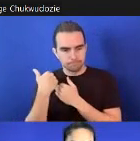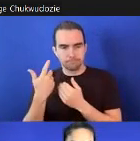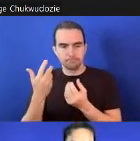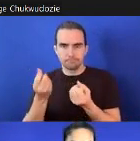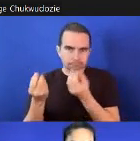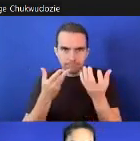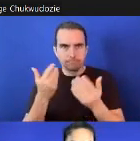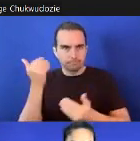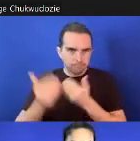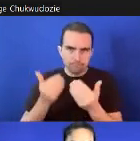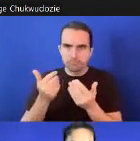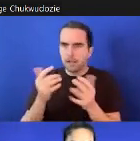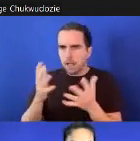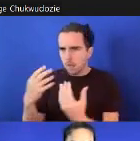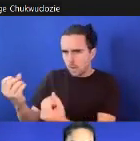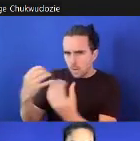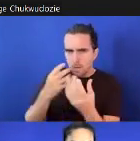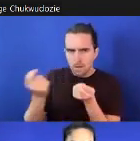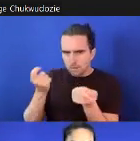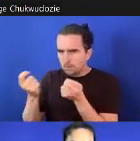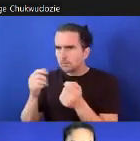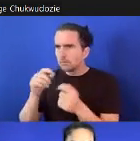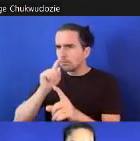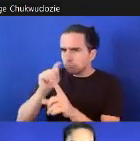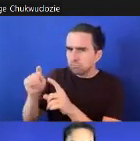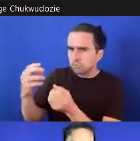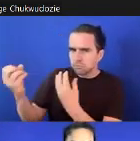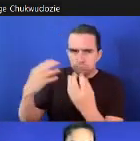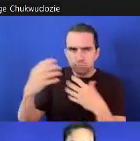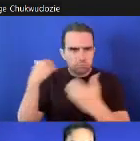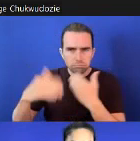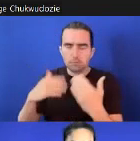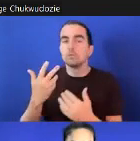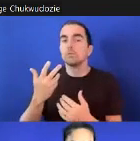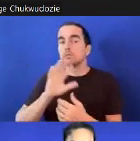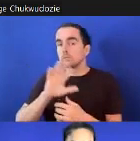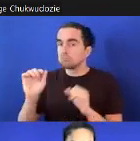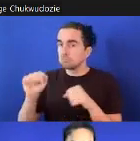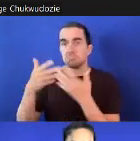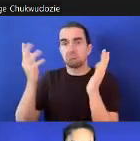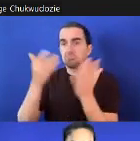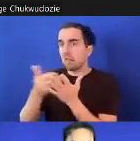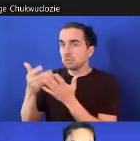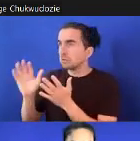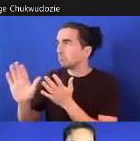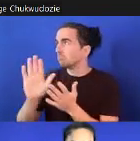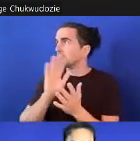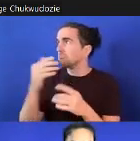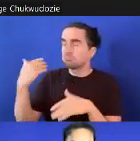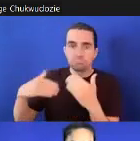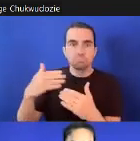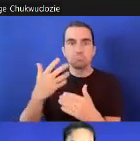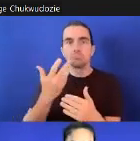any language, and then it encourages community participation. But the downside of this is it could lead to power imbalance. We've